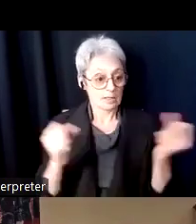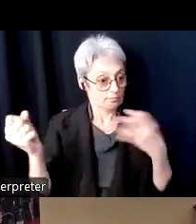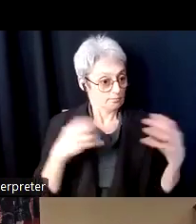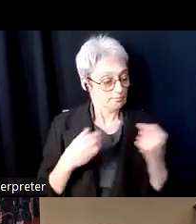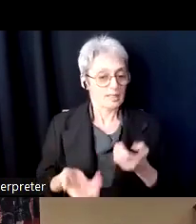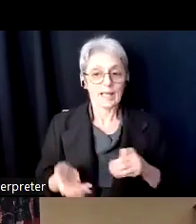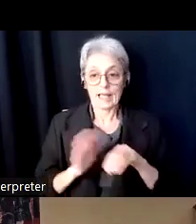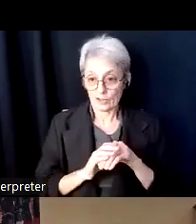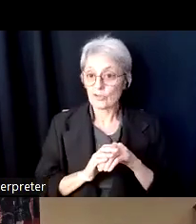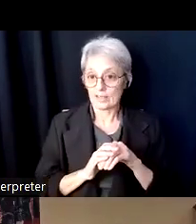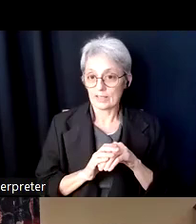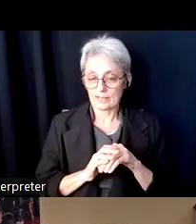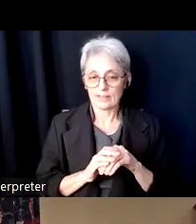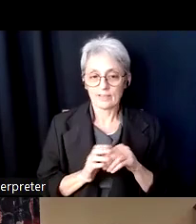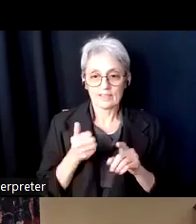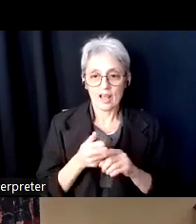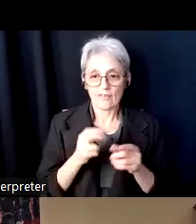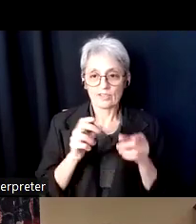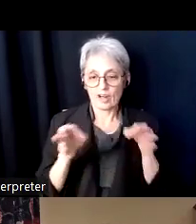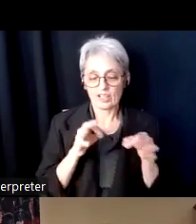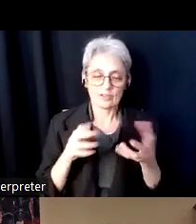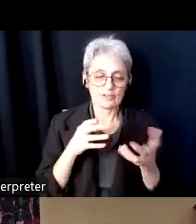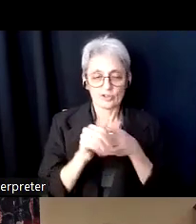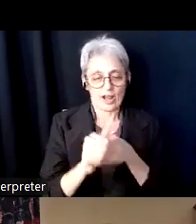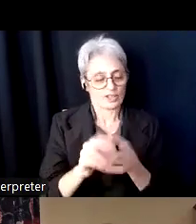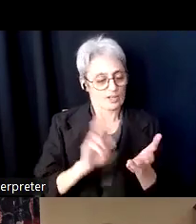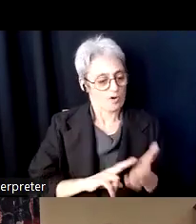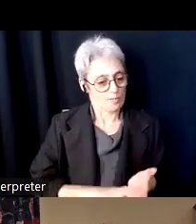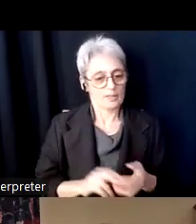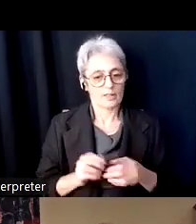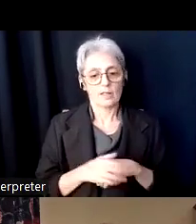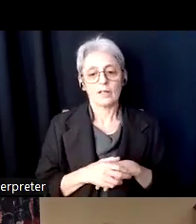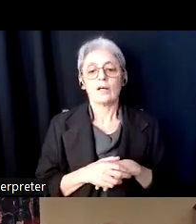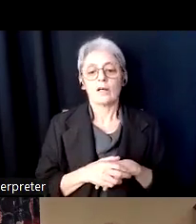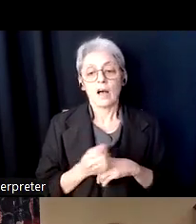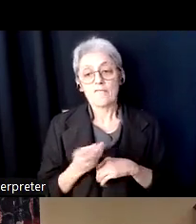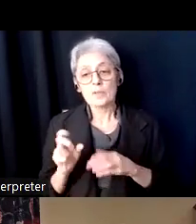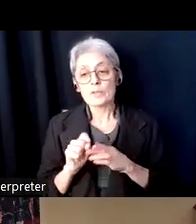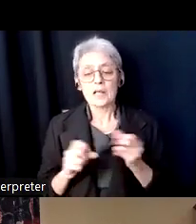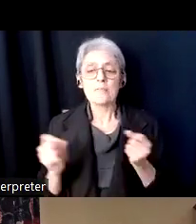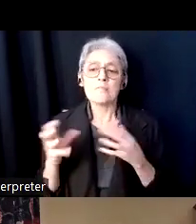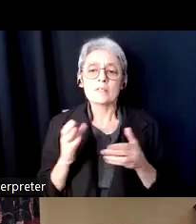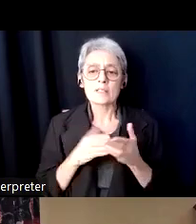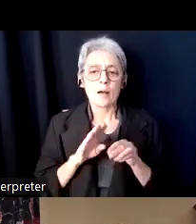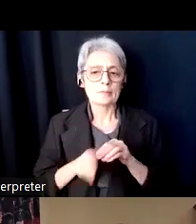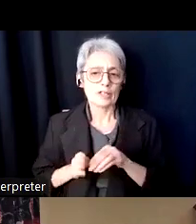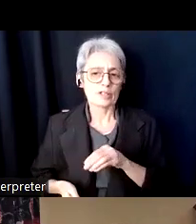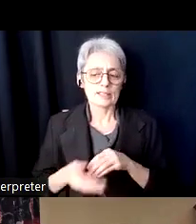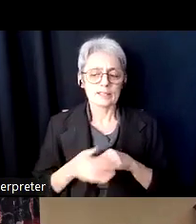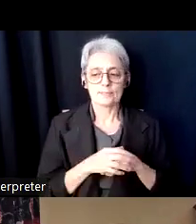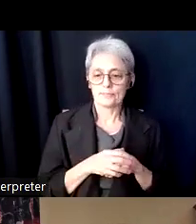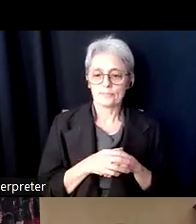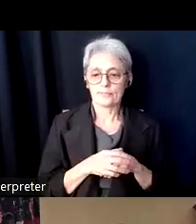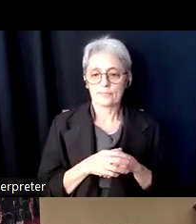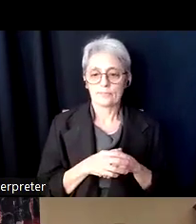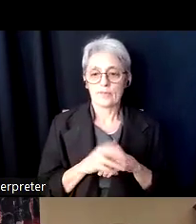enrollment. Those 44 states, but a few did report a decrease. And as Val mentioned, California was an early